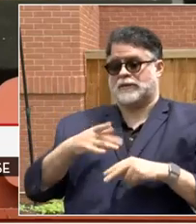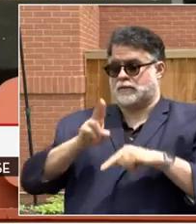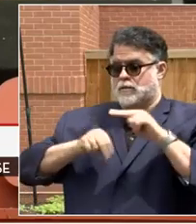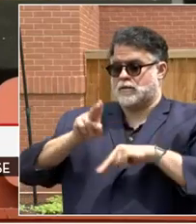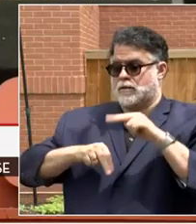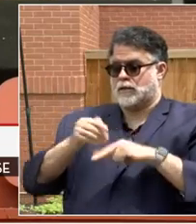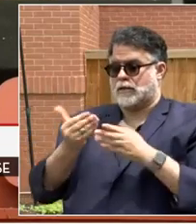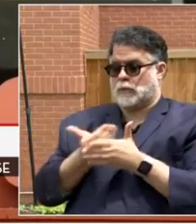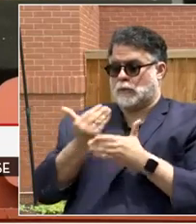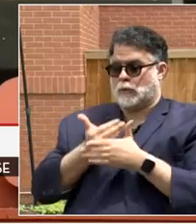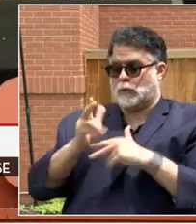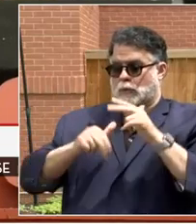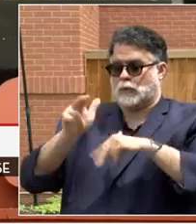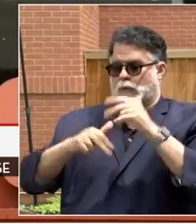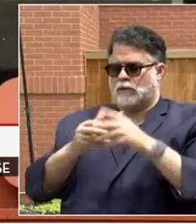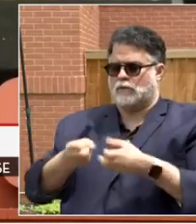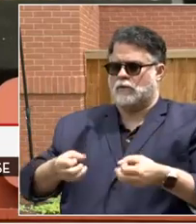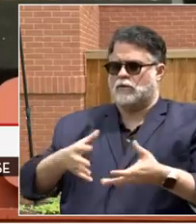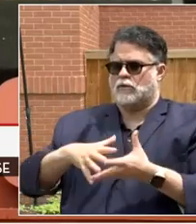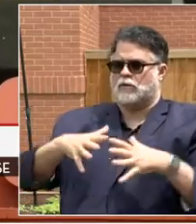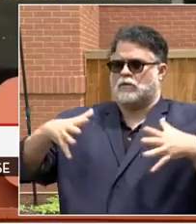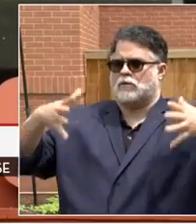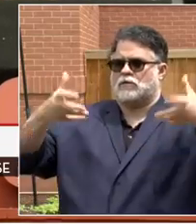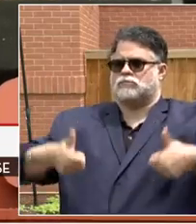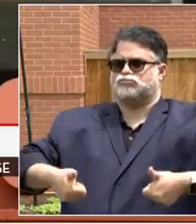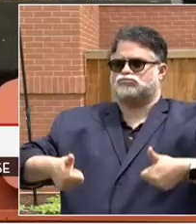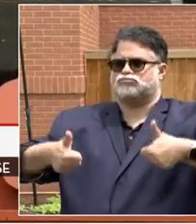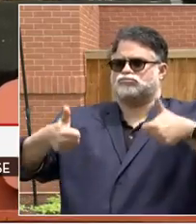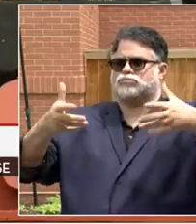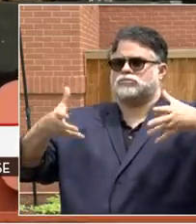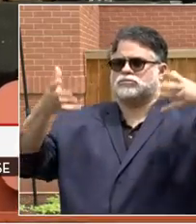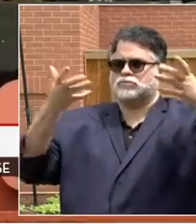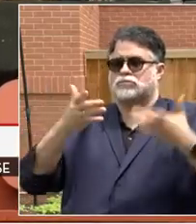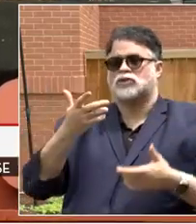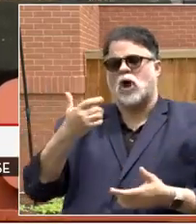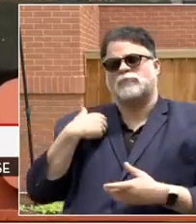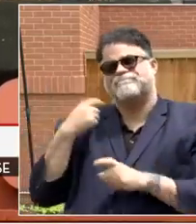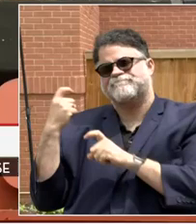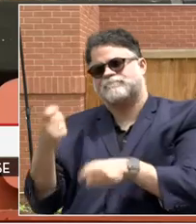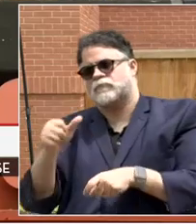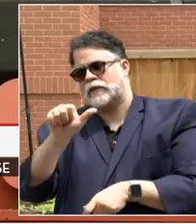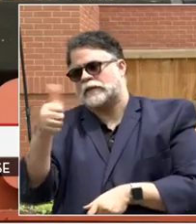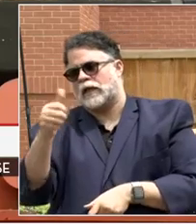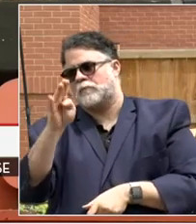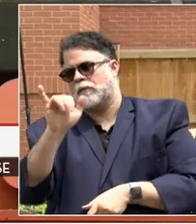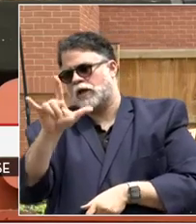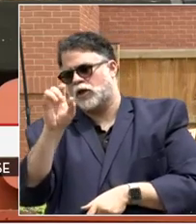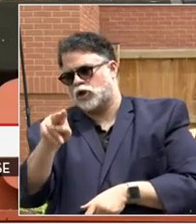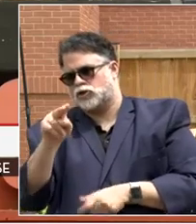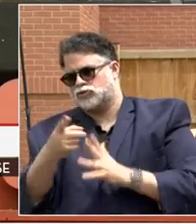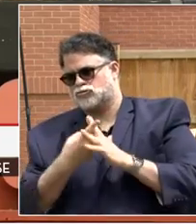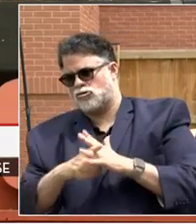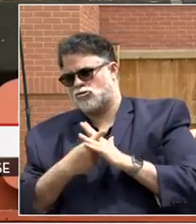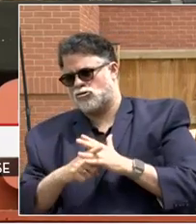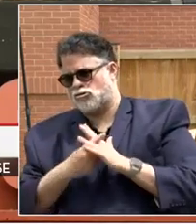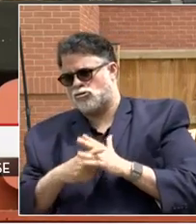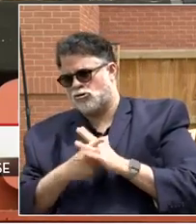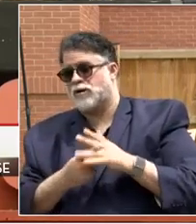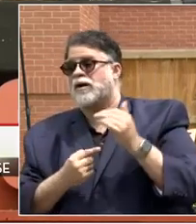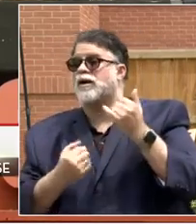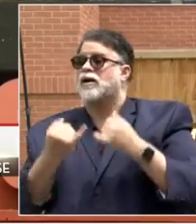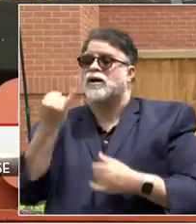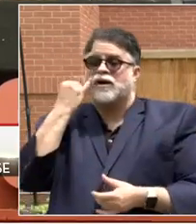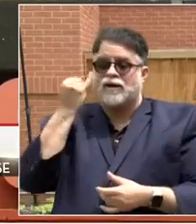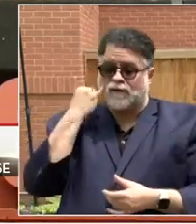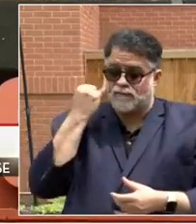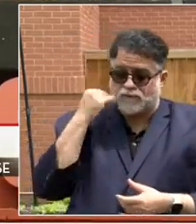why we are concentrating this $10 million to start, I should say. And if we find that these programs are going to